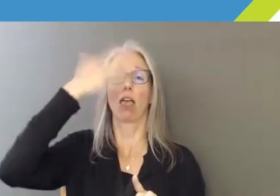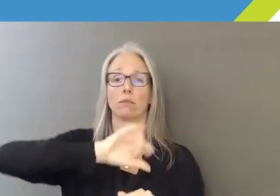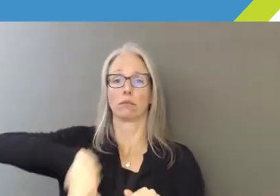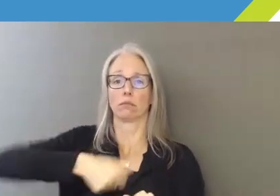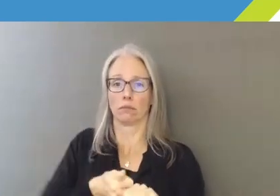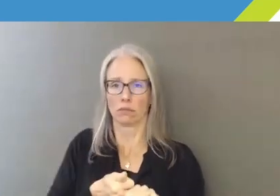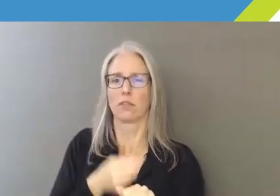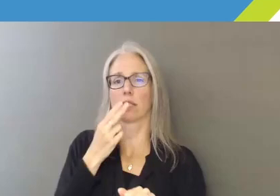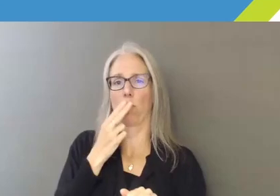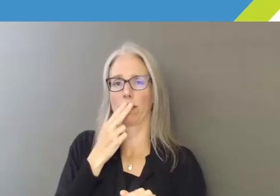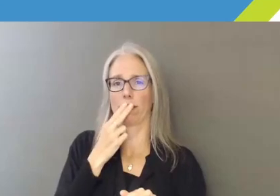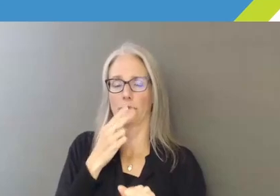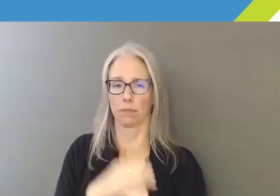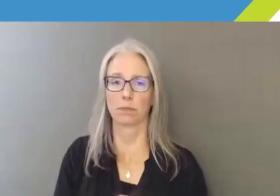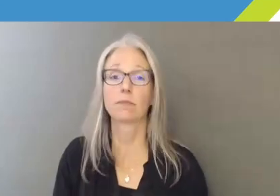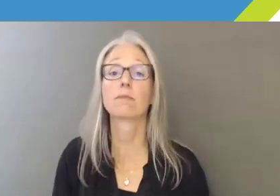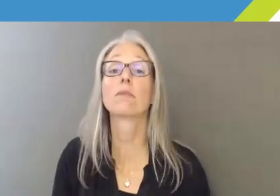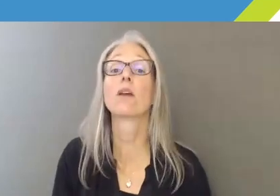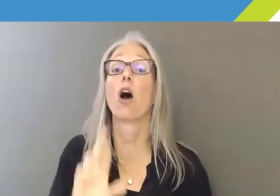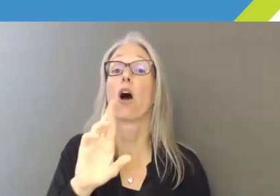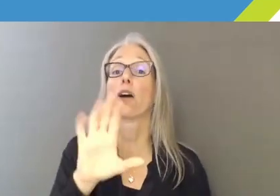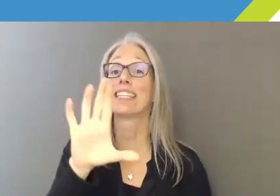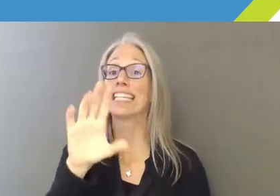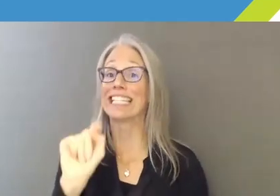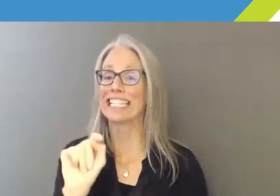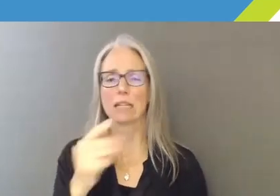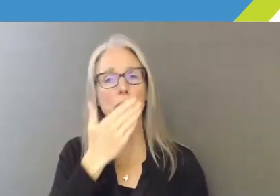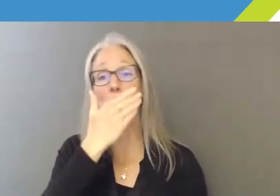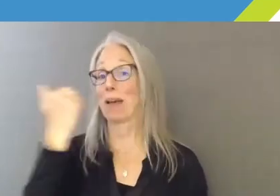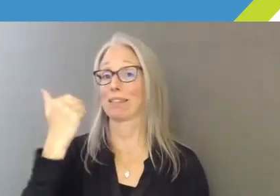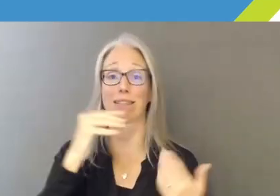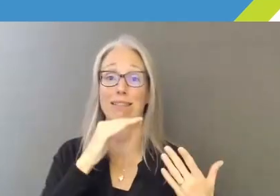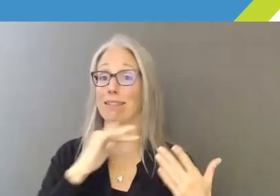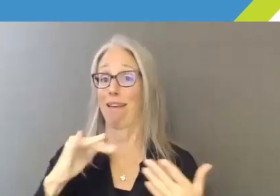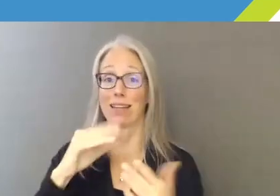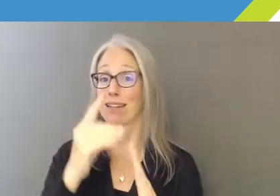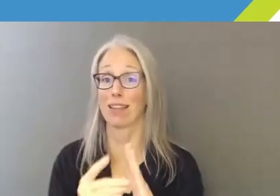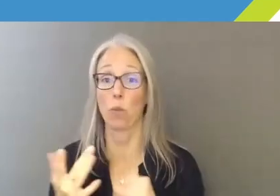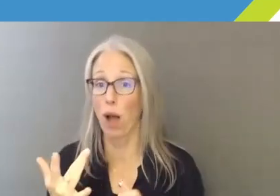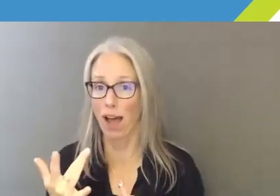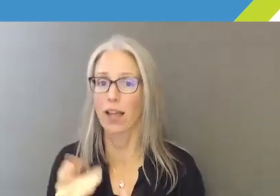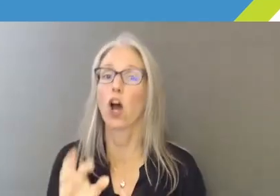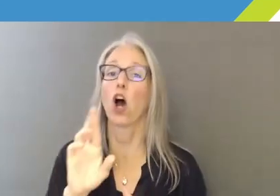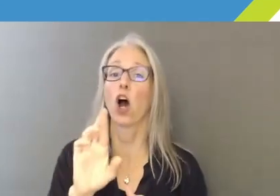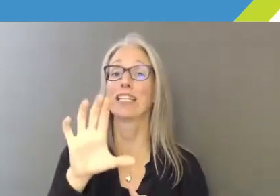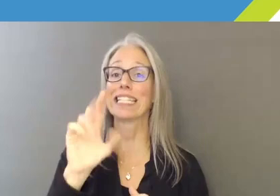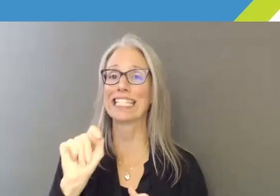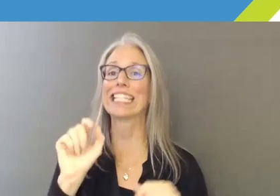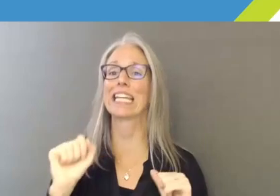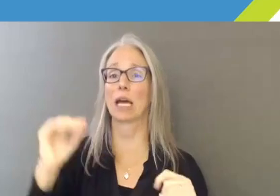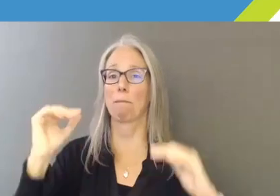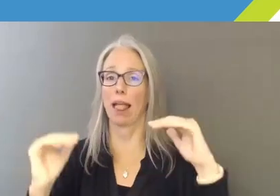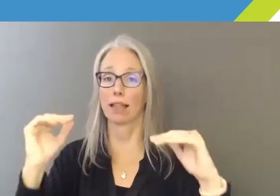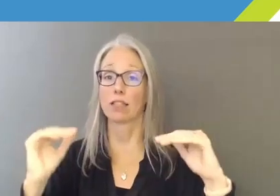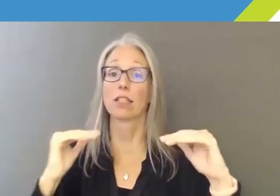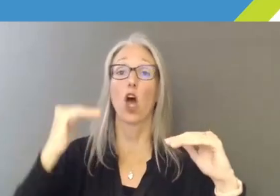outcome. And the reason that RCTs, again, surpass the other study designs is it's the only design that can balance known but